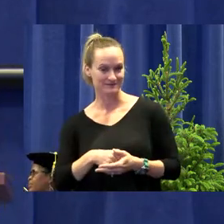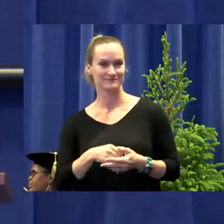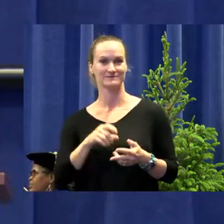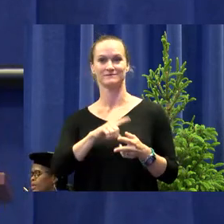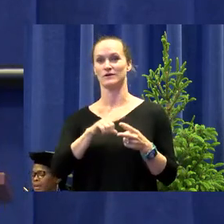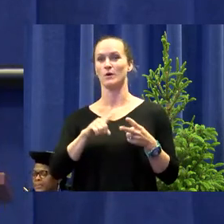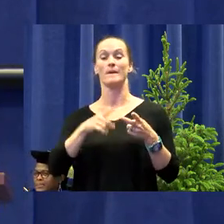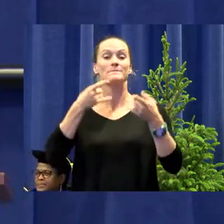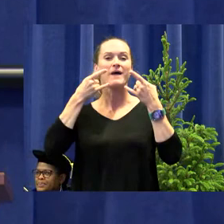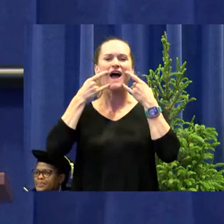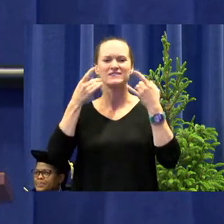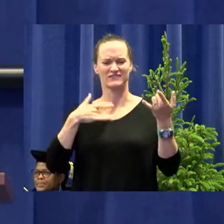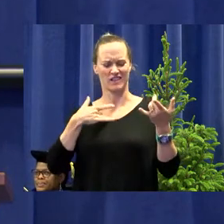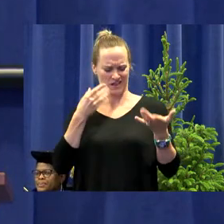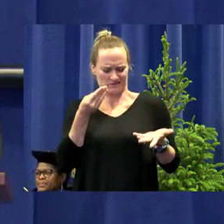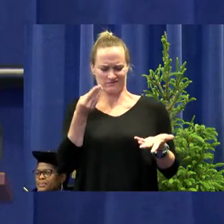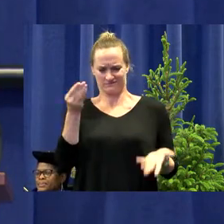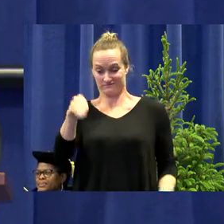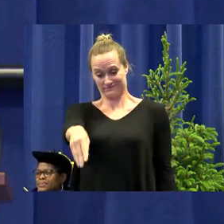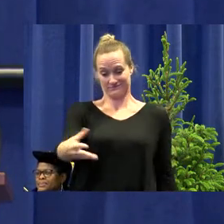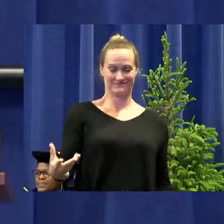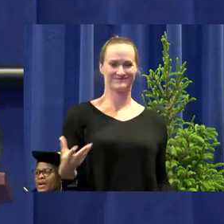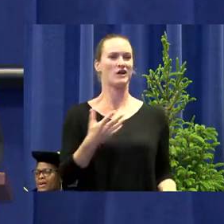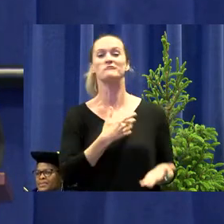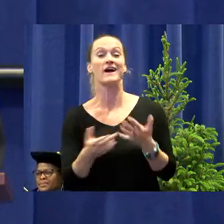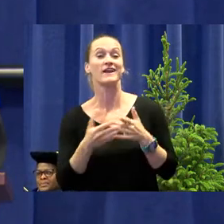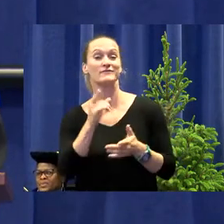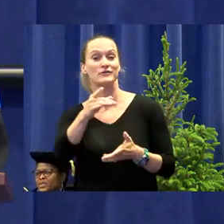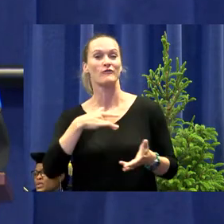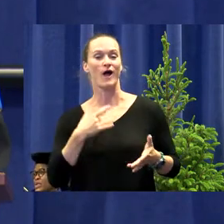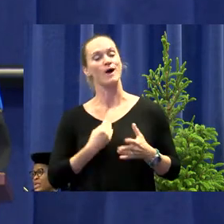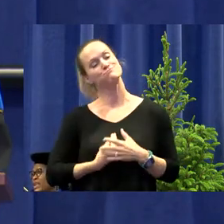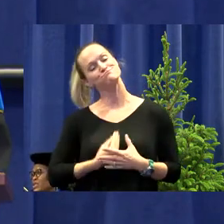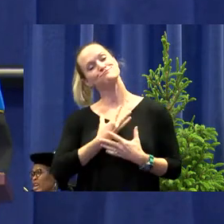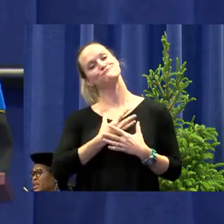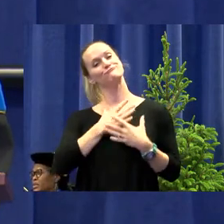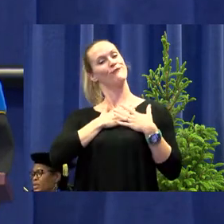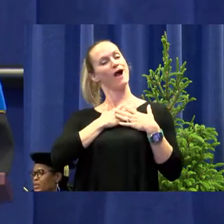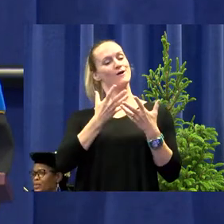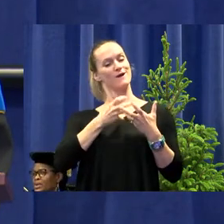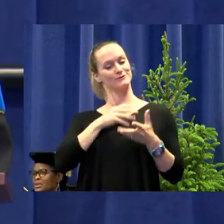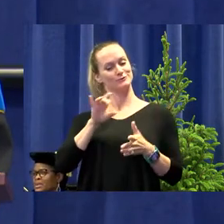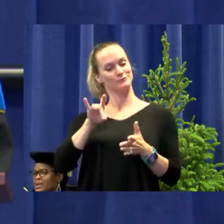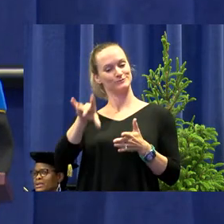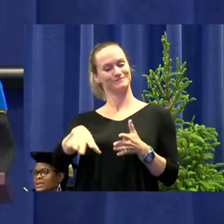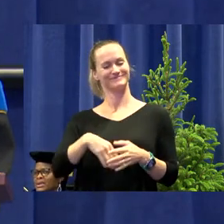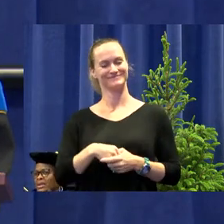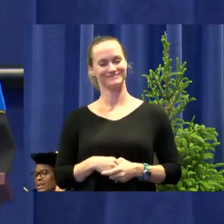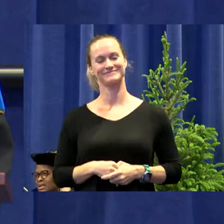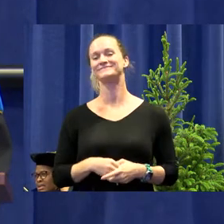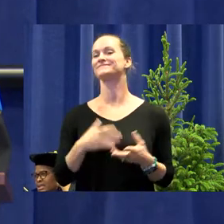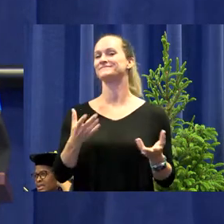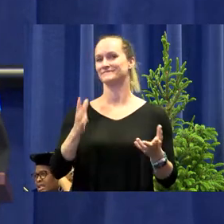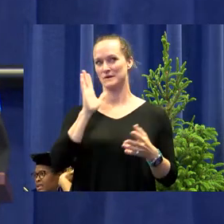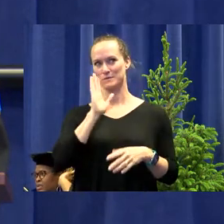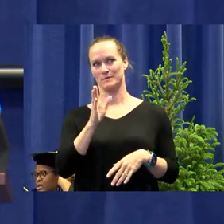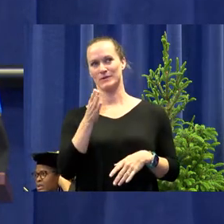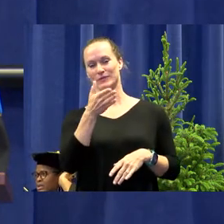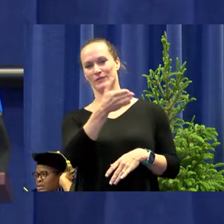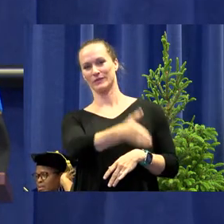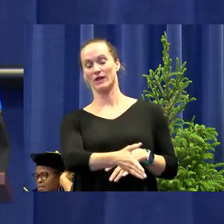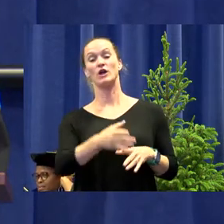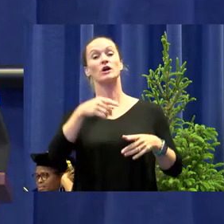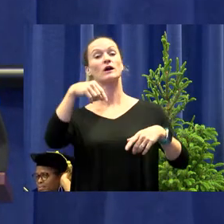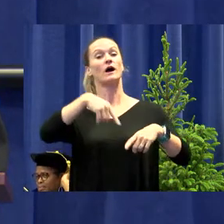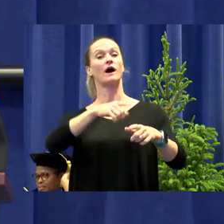longer using or whatever moves you, which we will later seal and cement into the walkway in front of Old Main under a marble